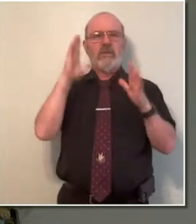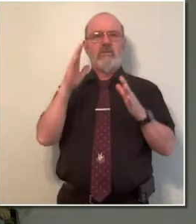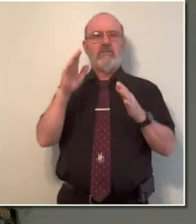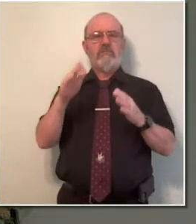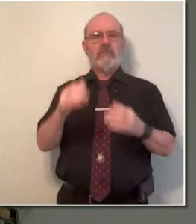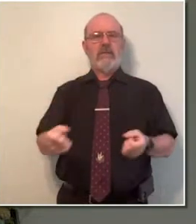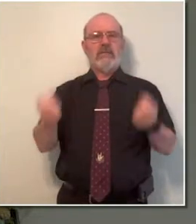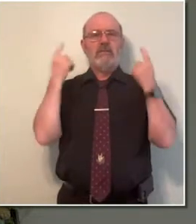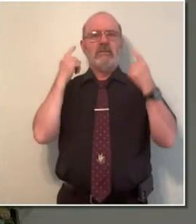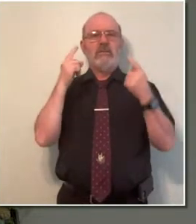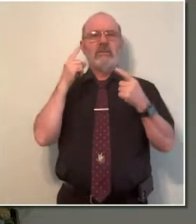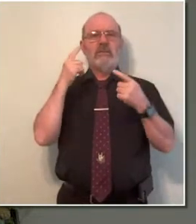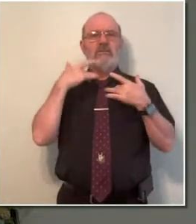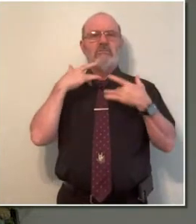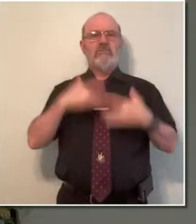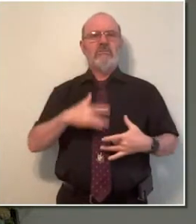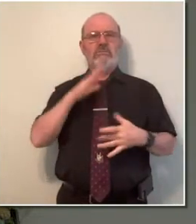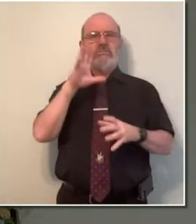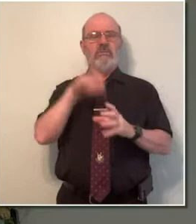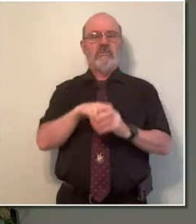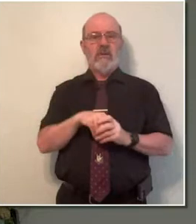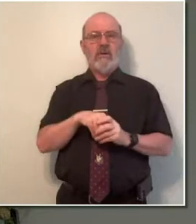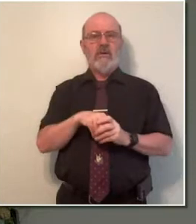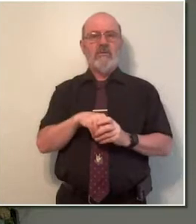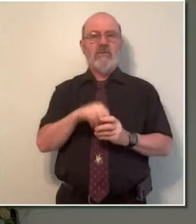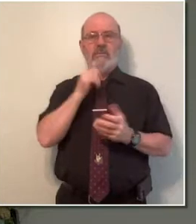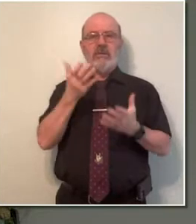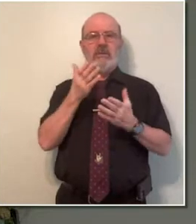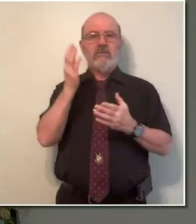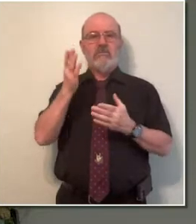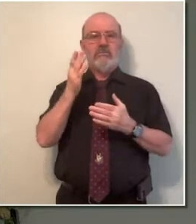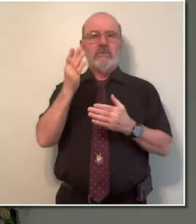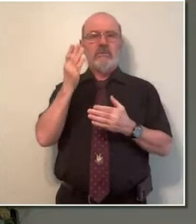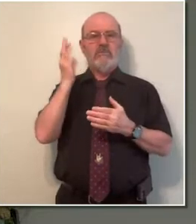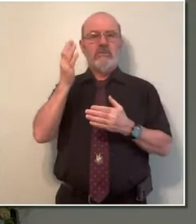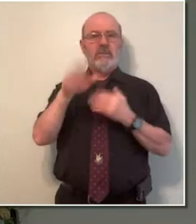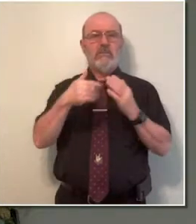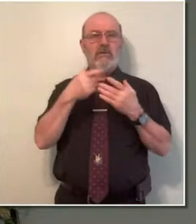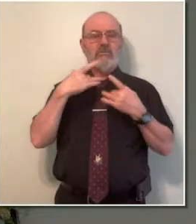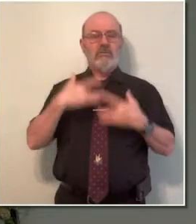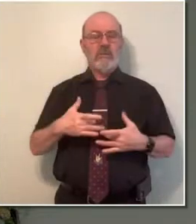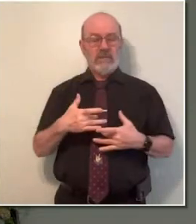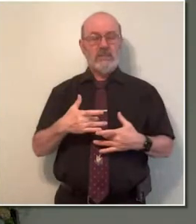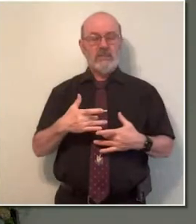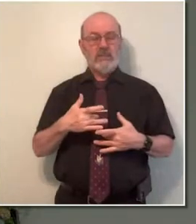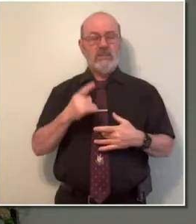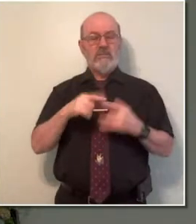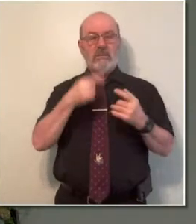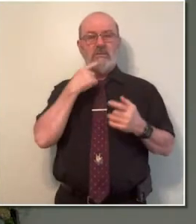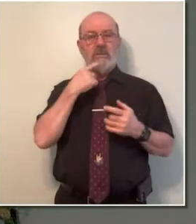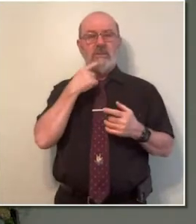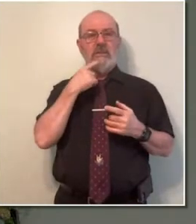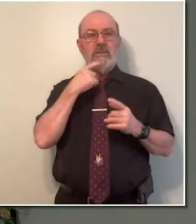what depression involved. And I'm not here to preach a message on depression tonight, but I will say that from